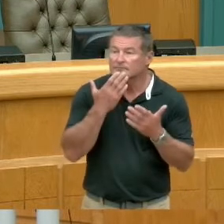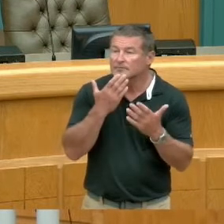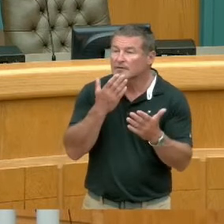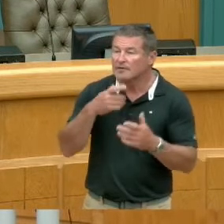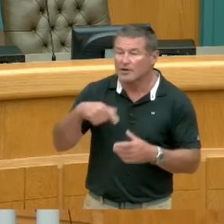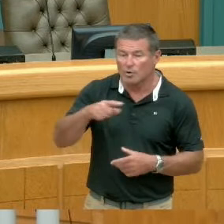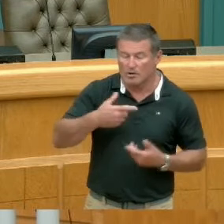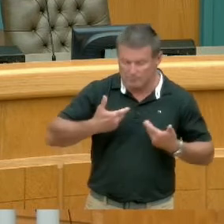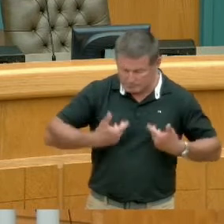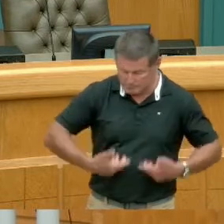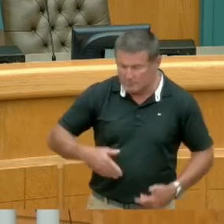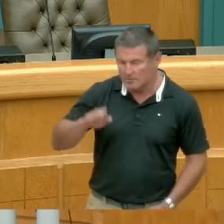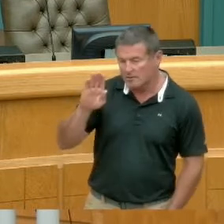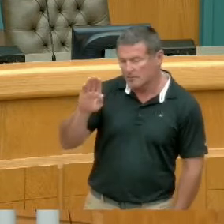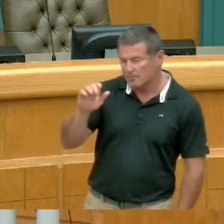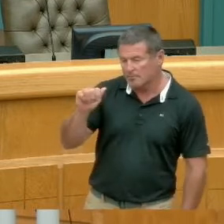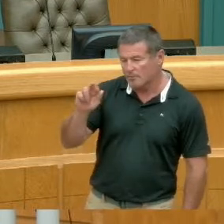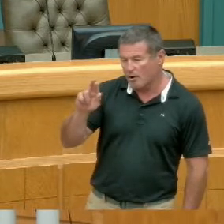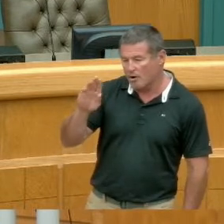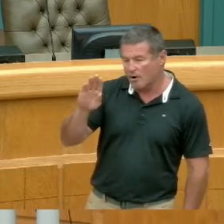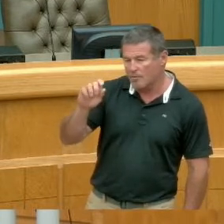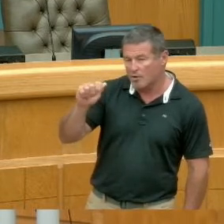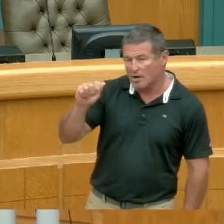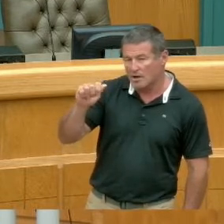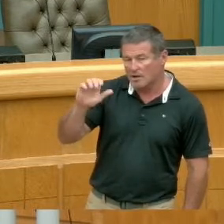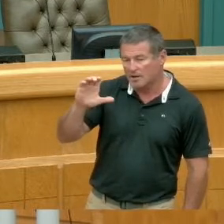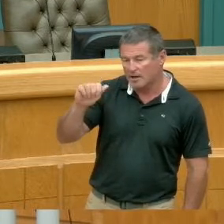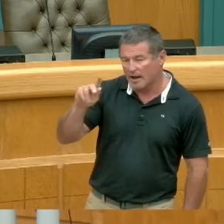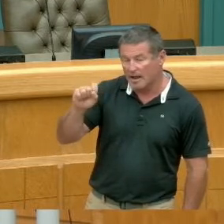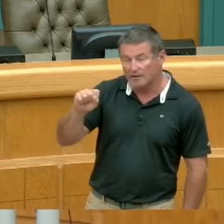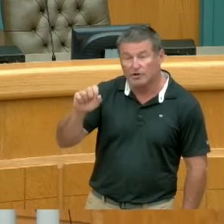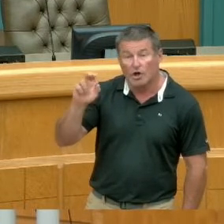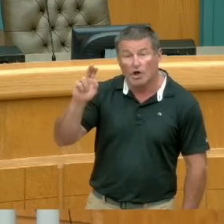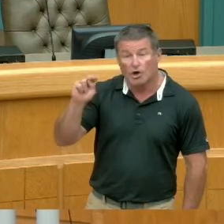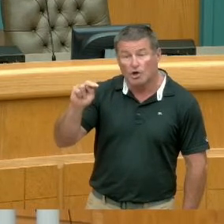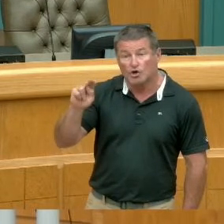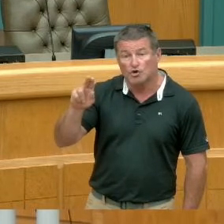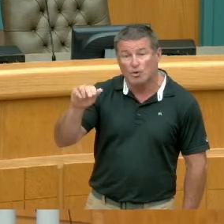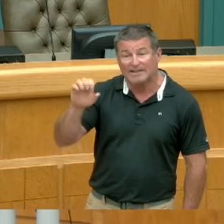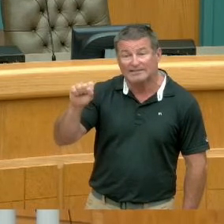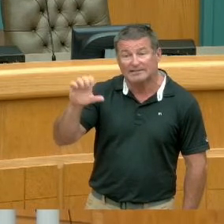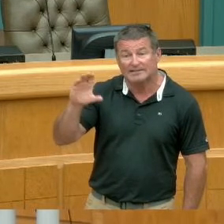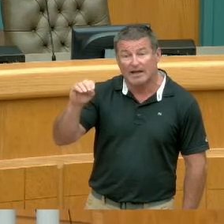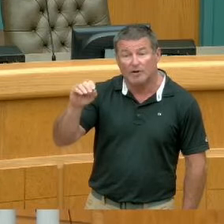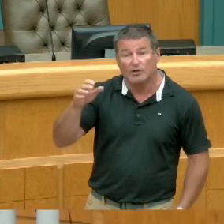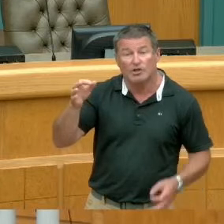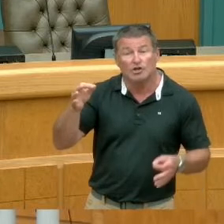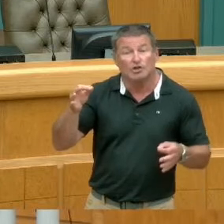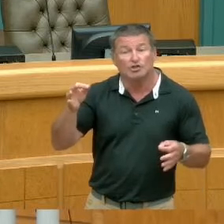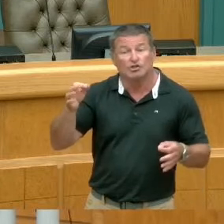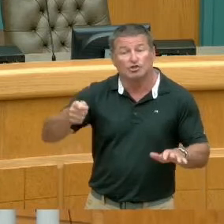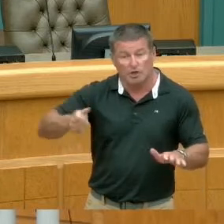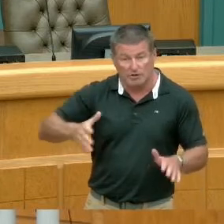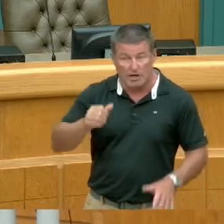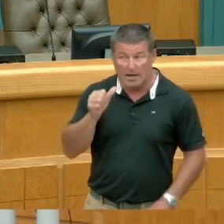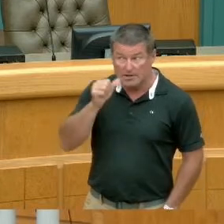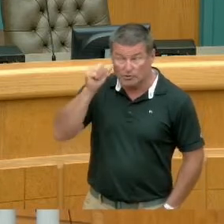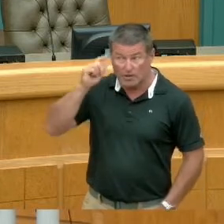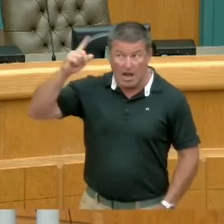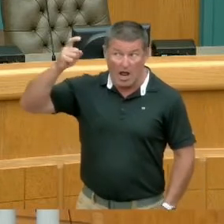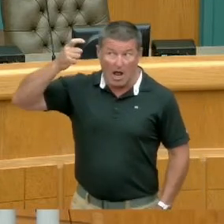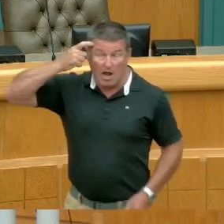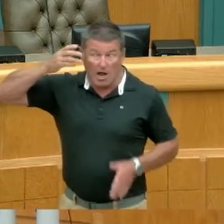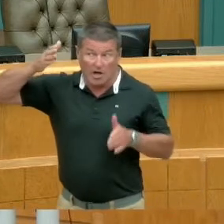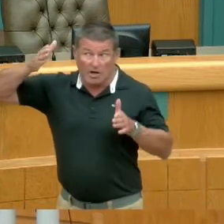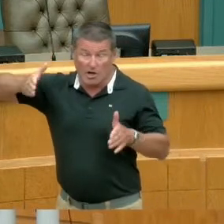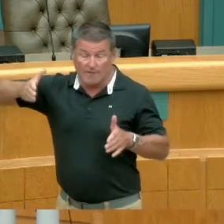afternoon. Barbara Canales, Nueces County Judge. Well, yesterday, Governor Abbott issued an executive order to initiate Phase